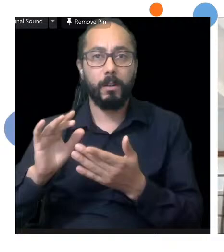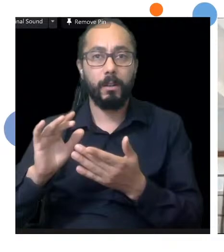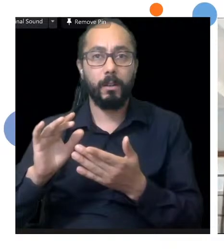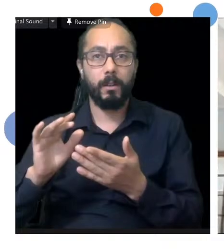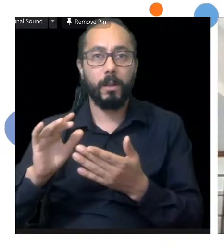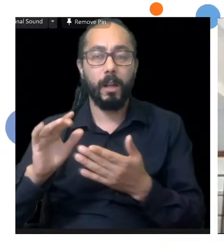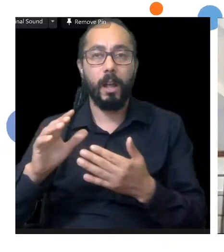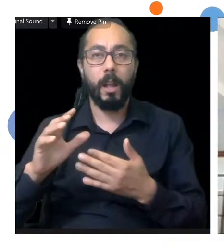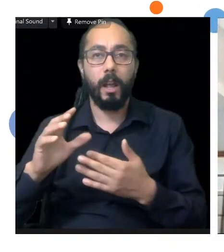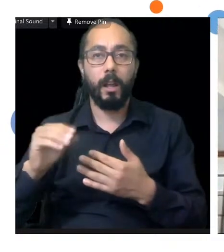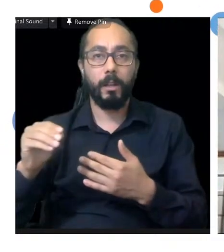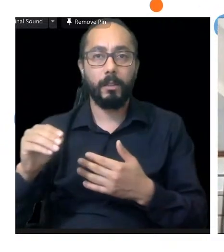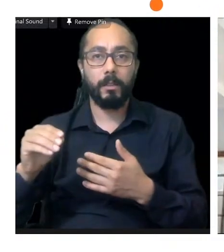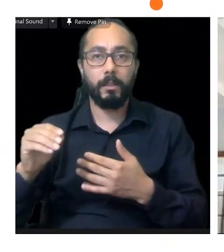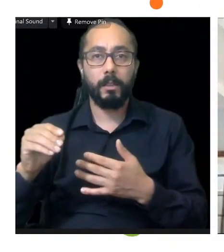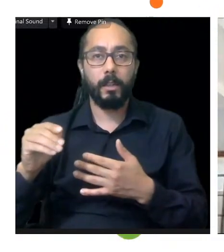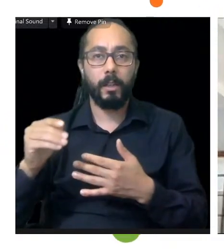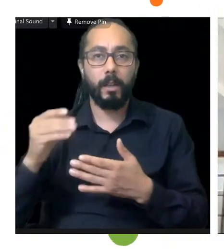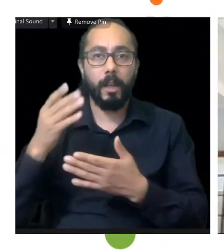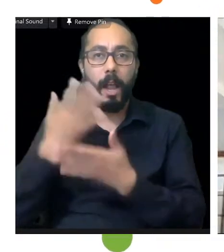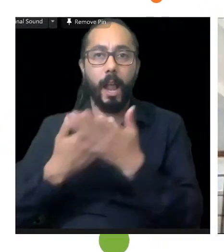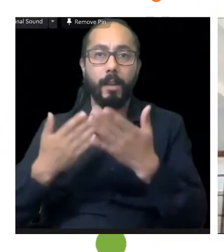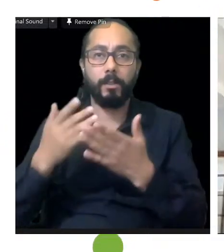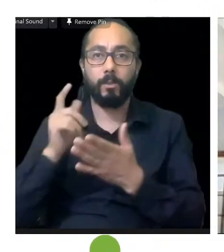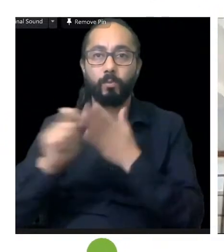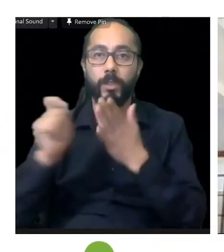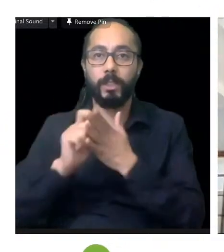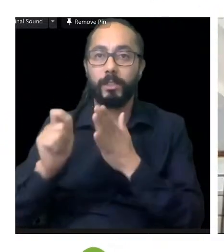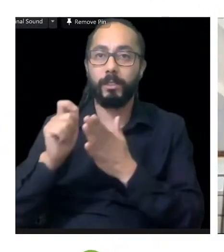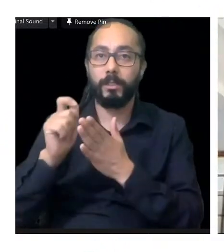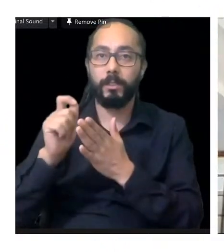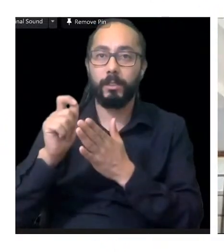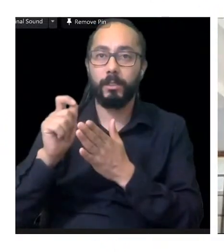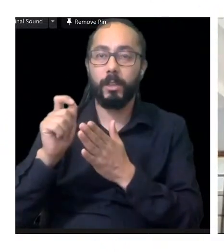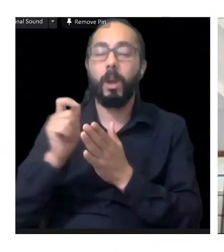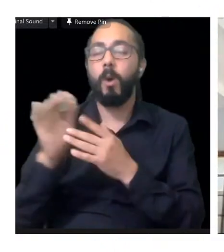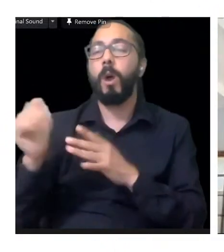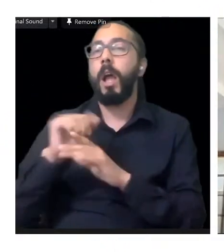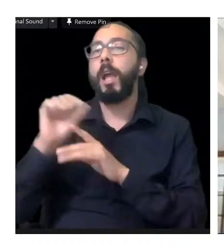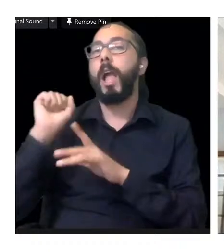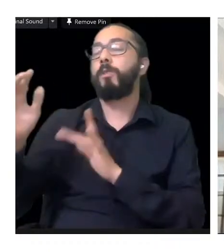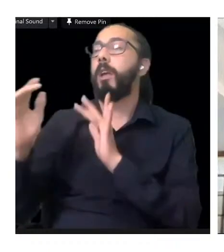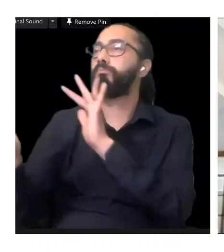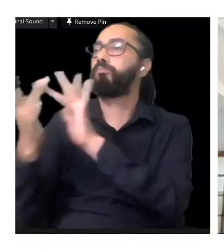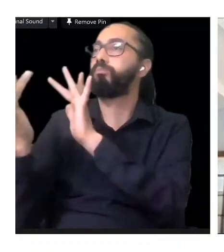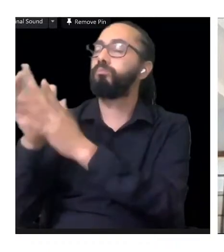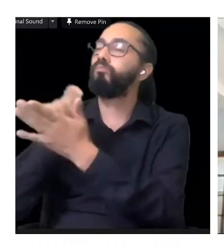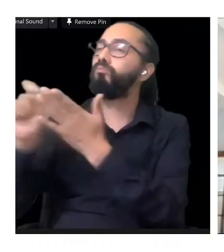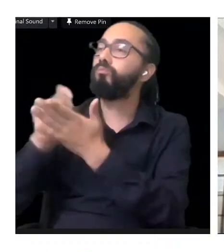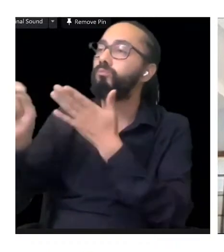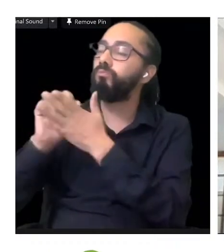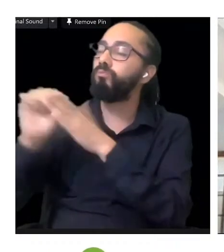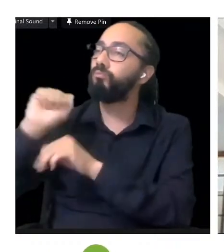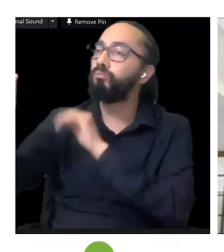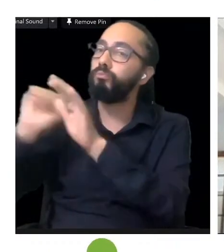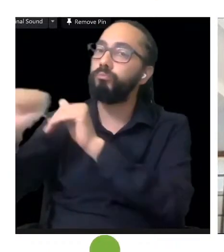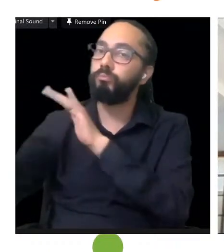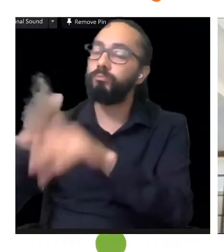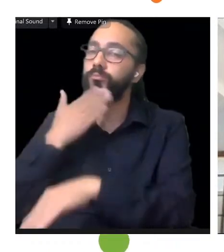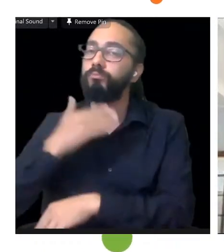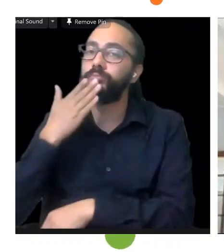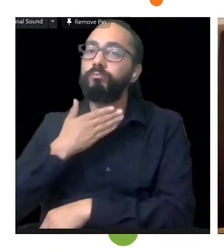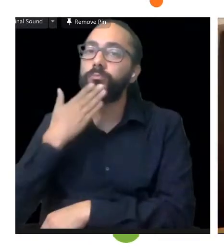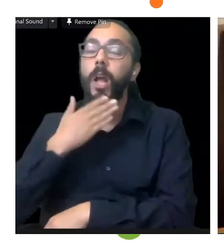and all kinds of levels of engagement. The best way to engage with your donors is to show them your relevance, demonstrate your relevance, and show them what you're